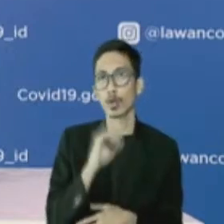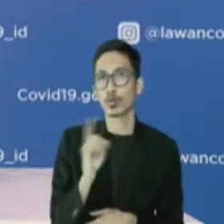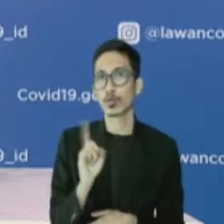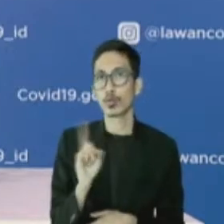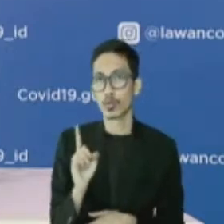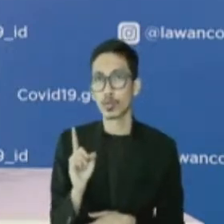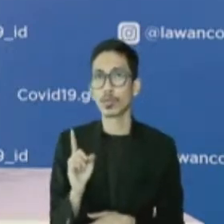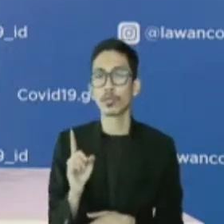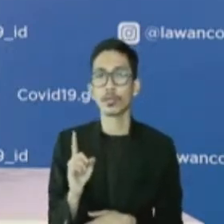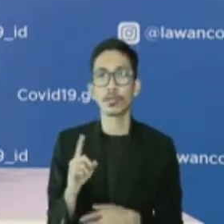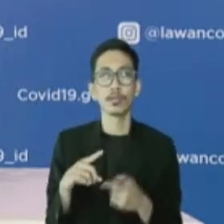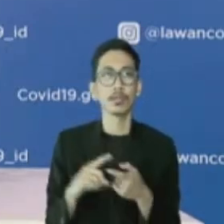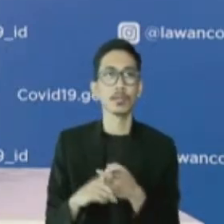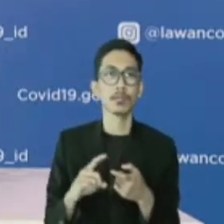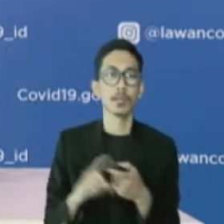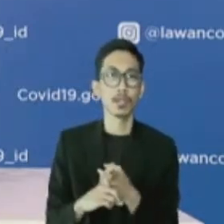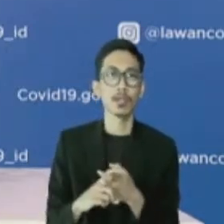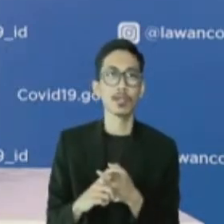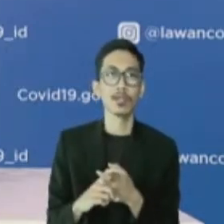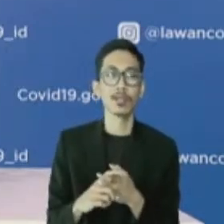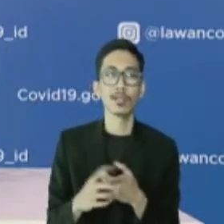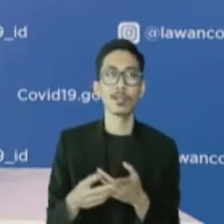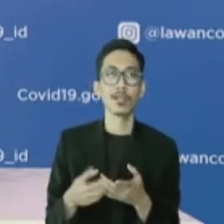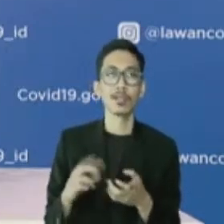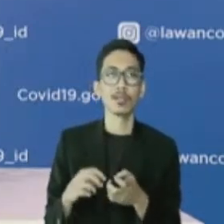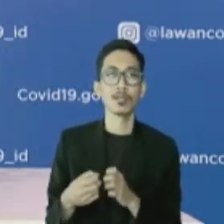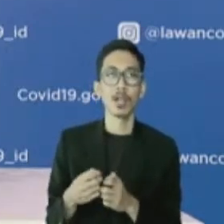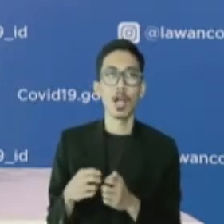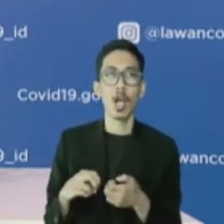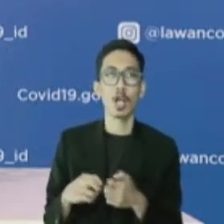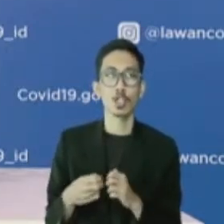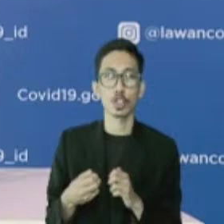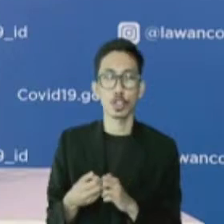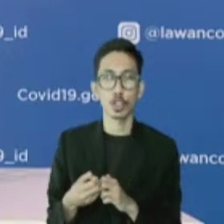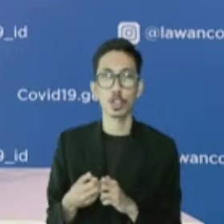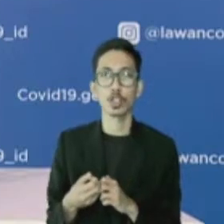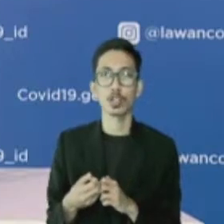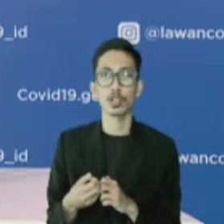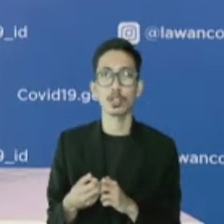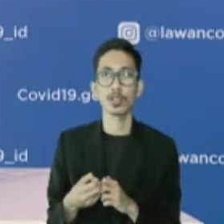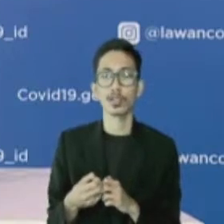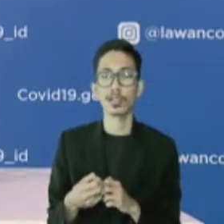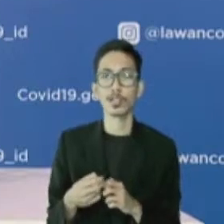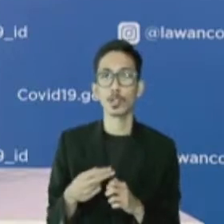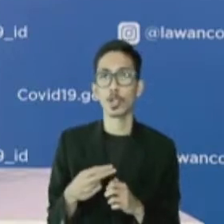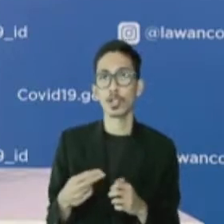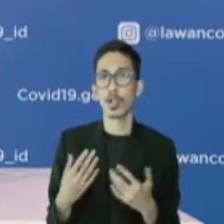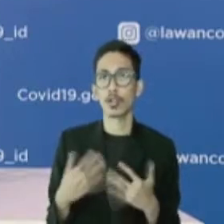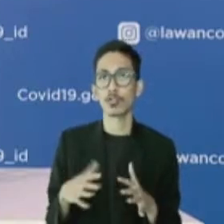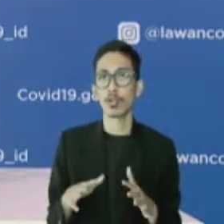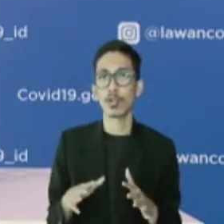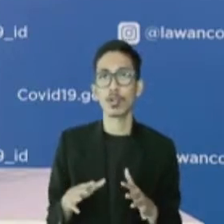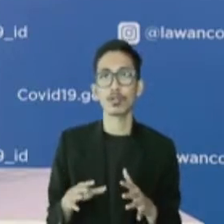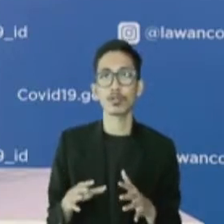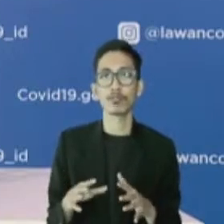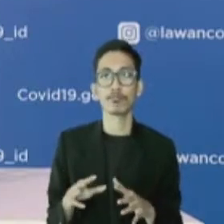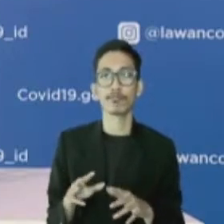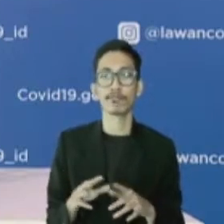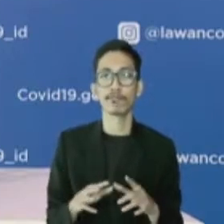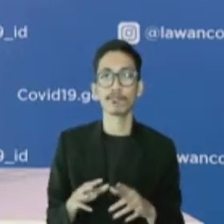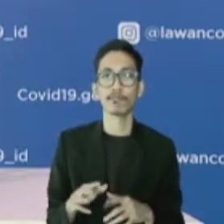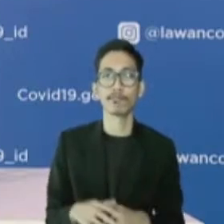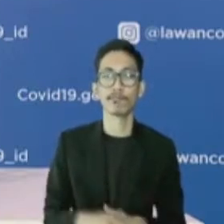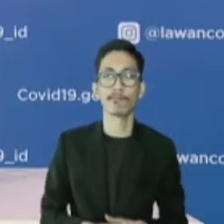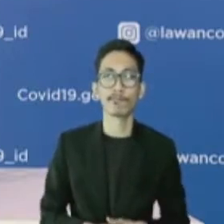the herd immunity, this justification must be answered with scientific findings, which begins with